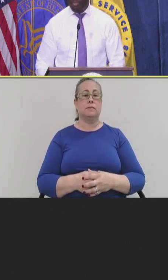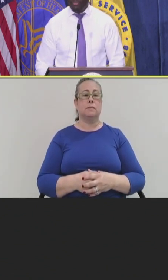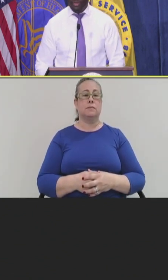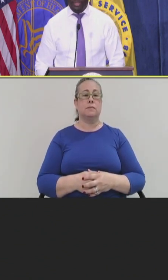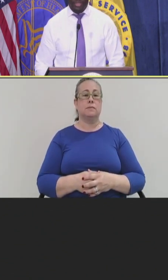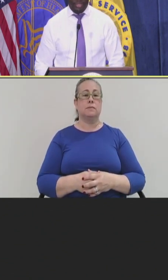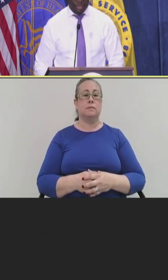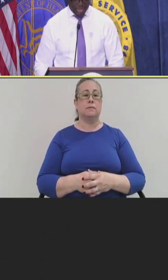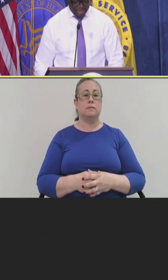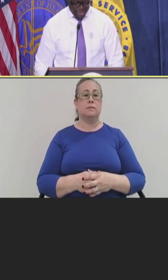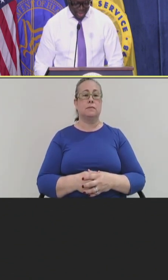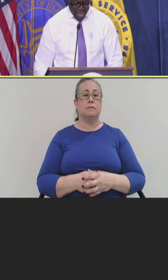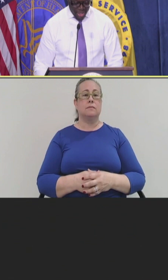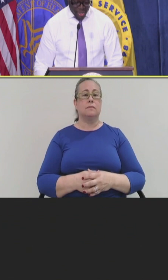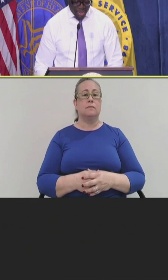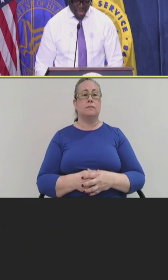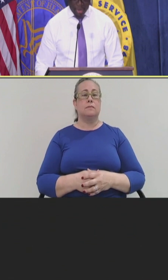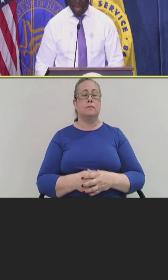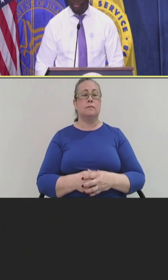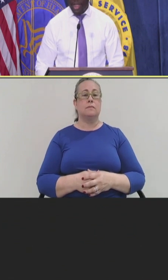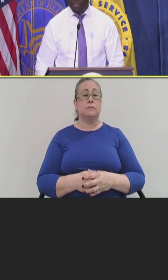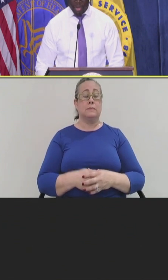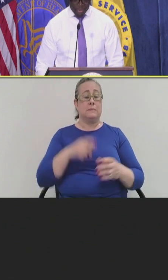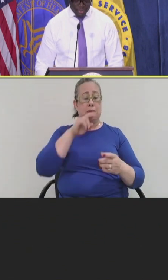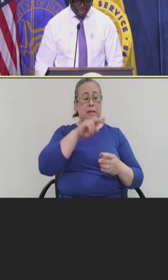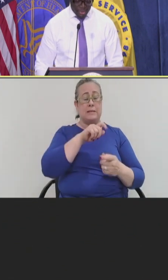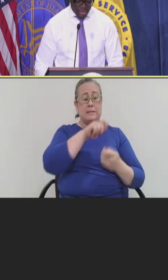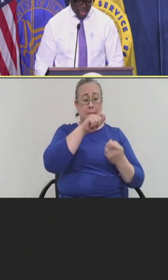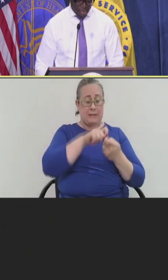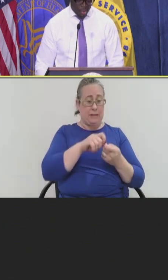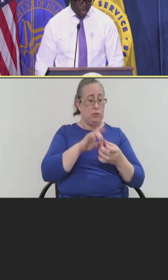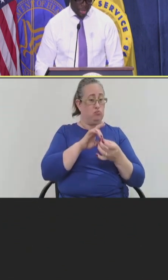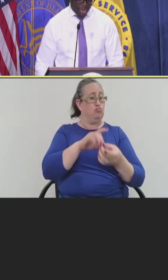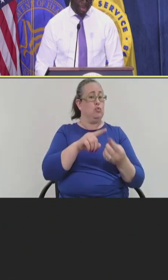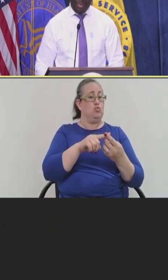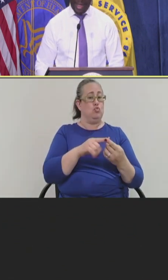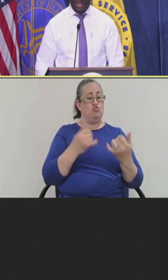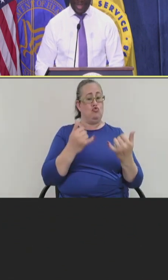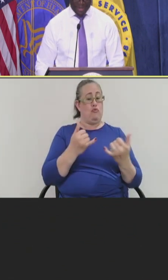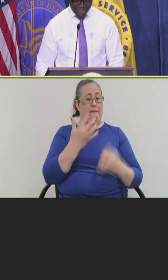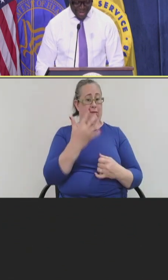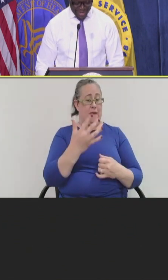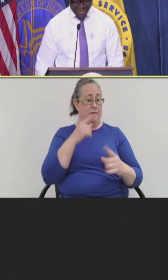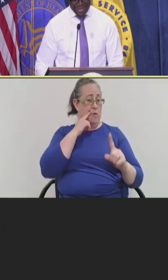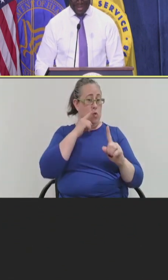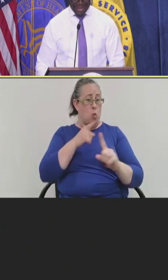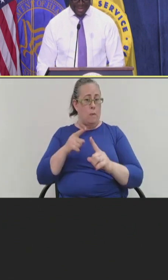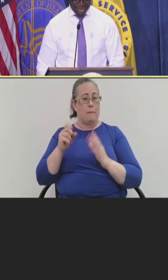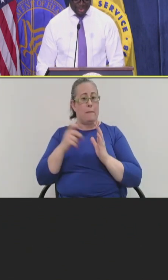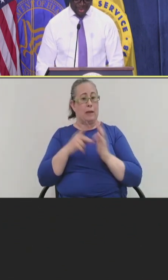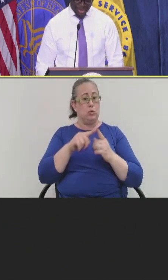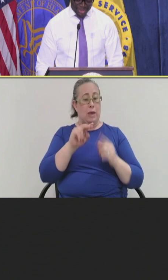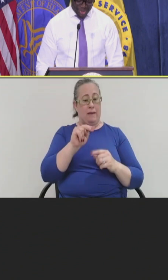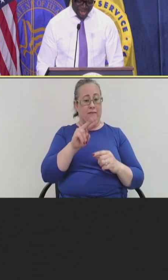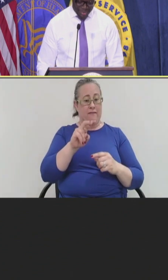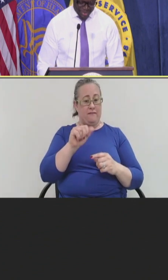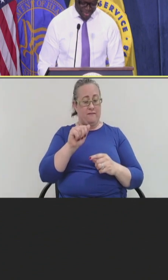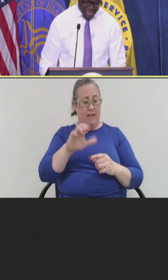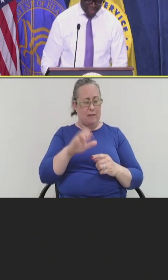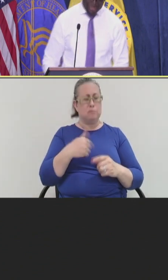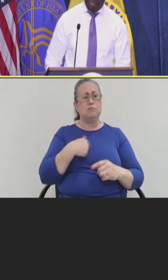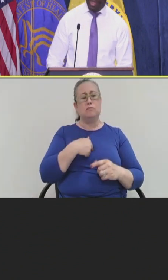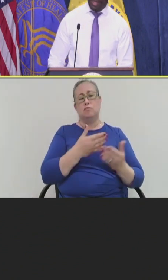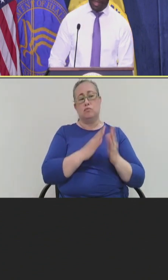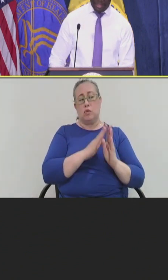Now, focusing specifically on the current 5 goals, we are coming back to NVAC to request your inputs